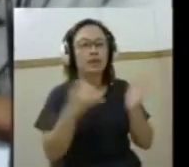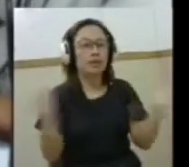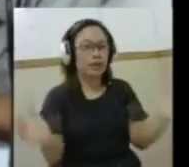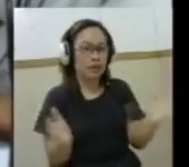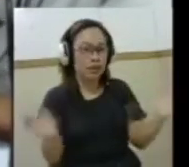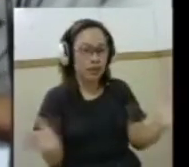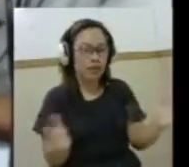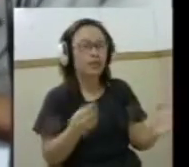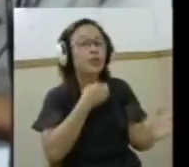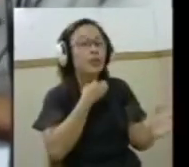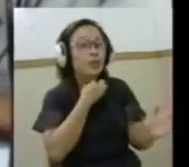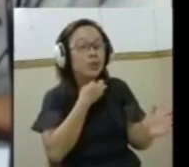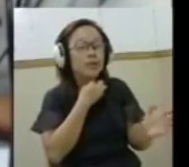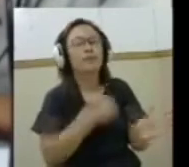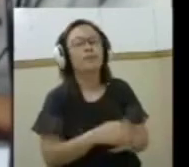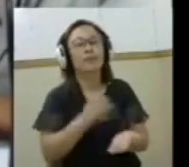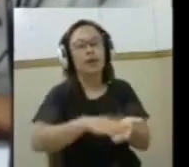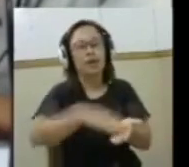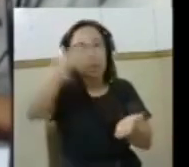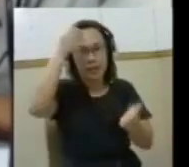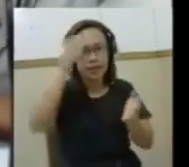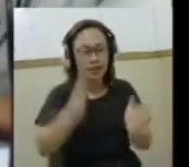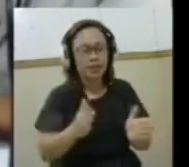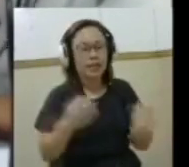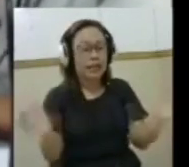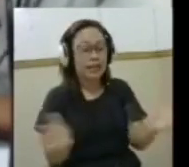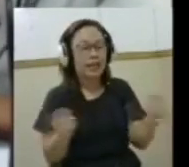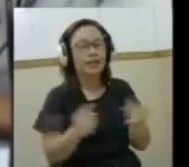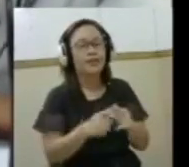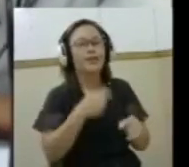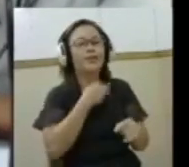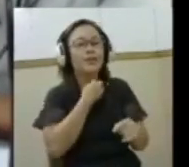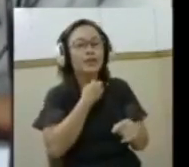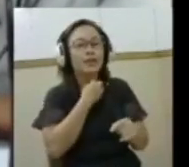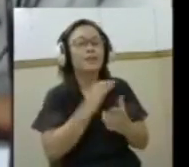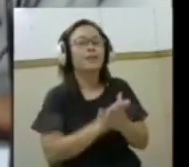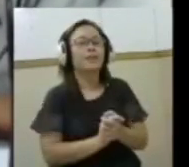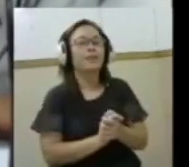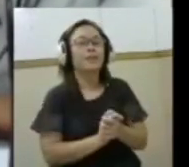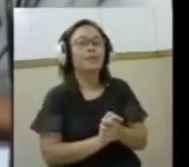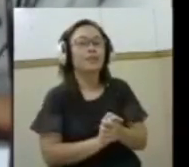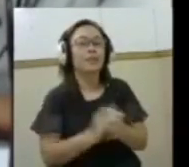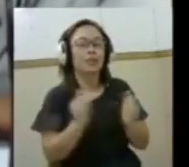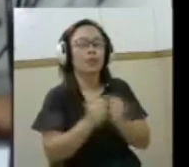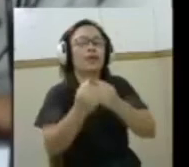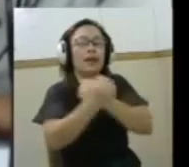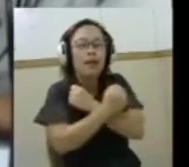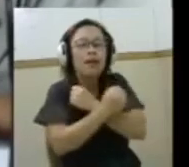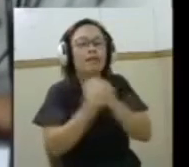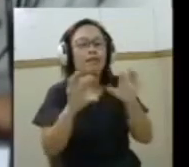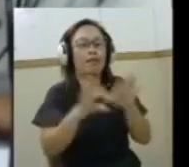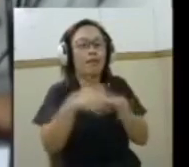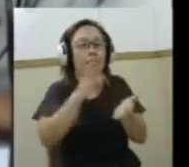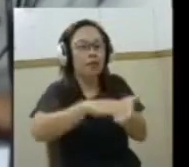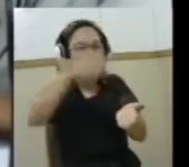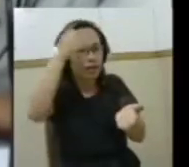encourages curiosity. Yes. So learners, research encourages curiosity. Having curiosity and a love of learning take you far in